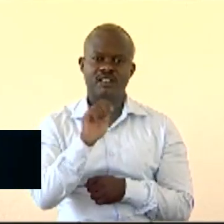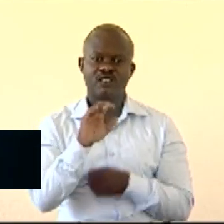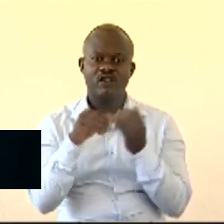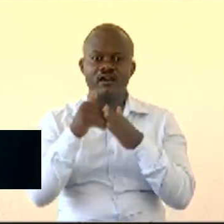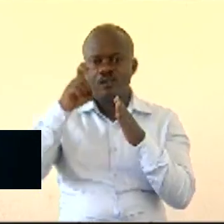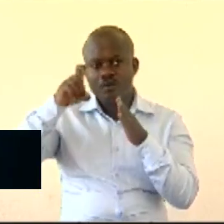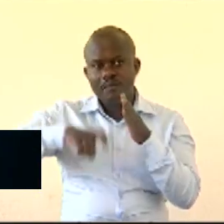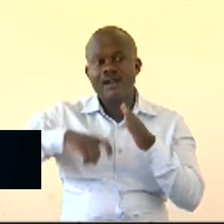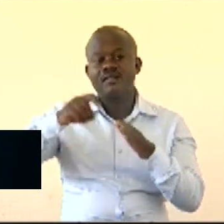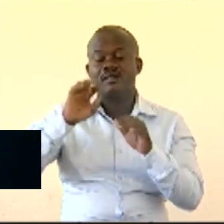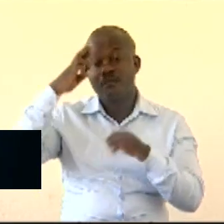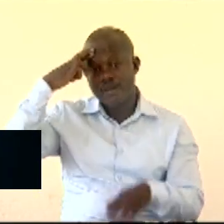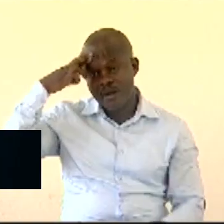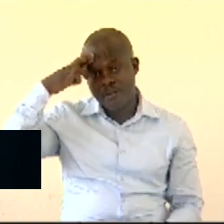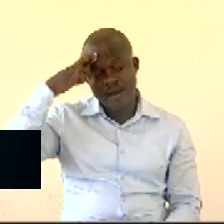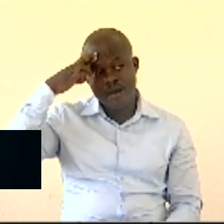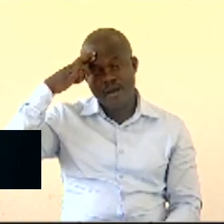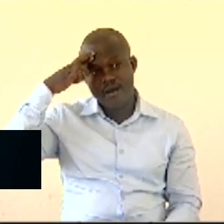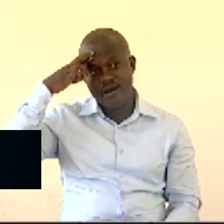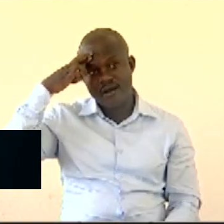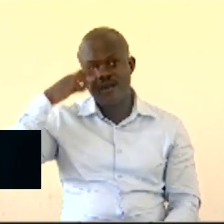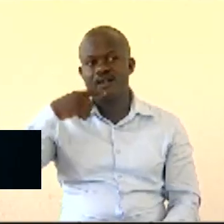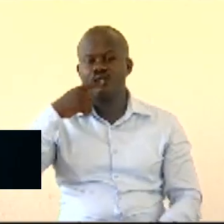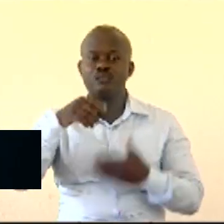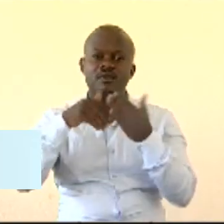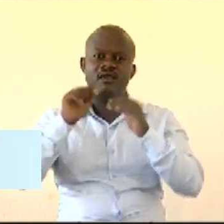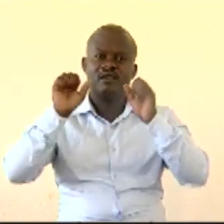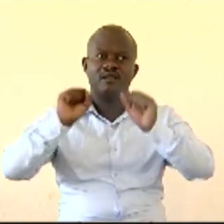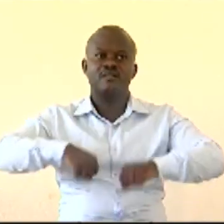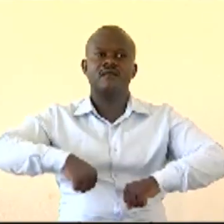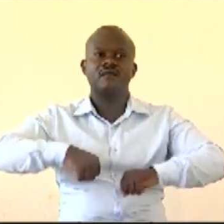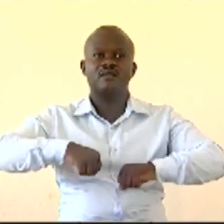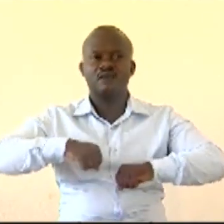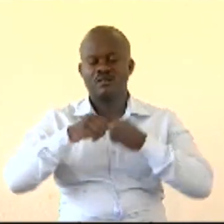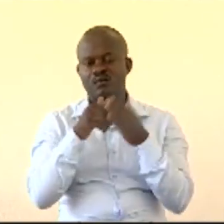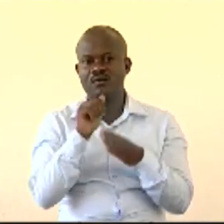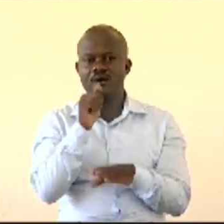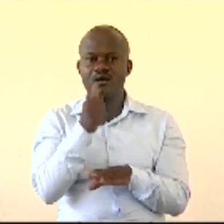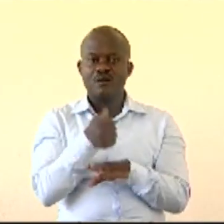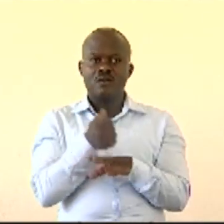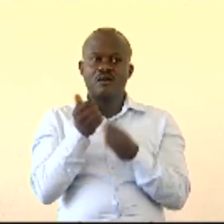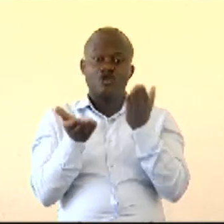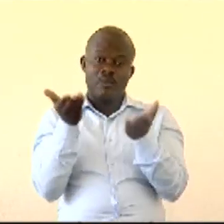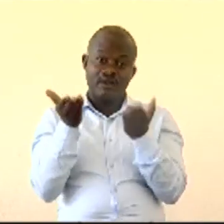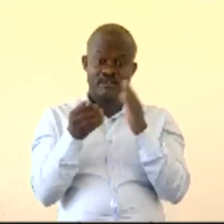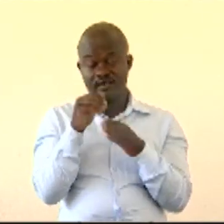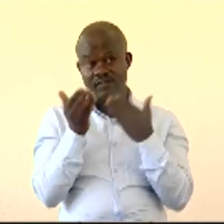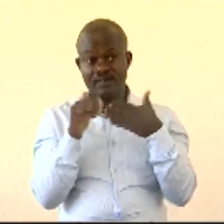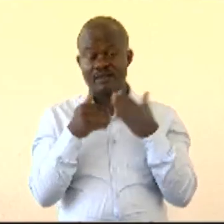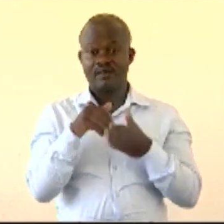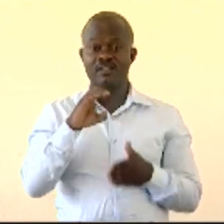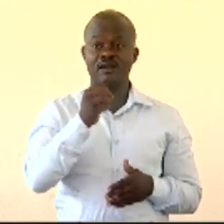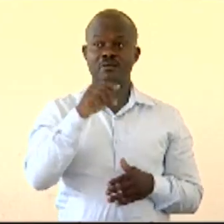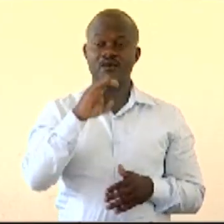to remember to be able to balance chemical equations. If you can't balance chemical